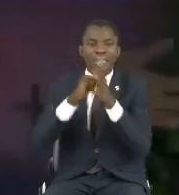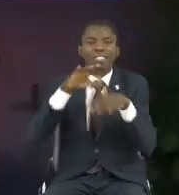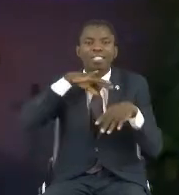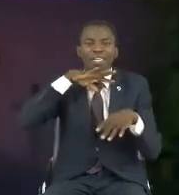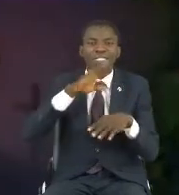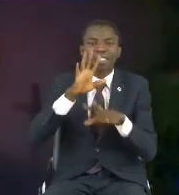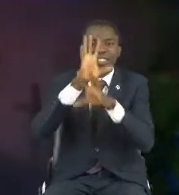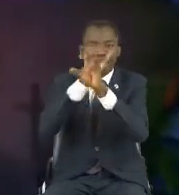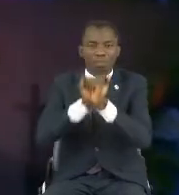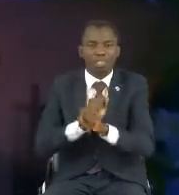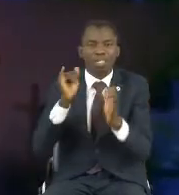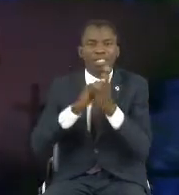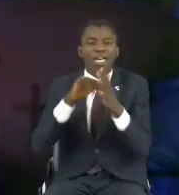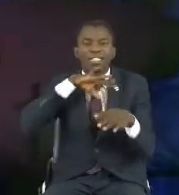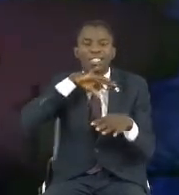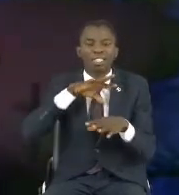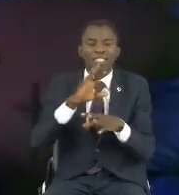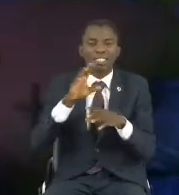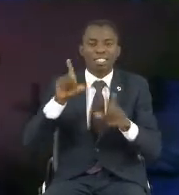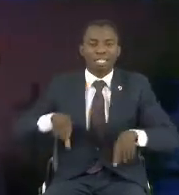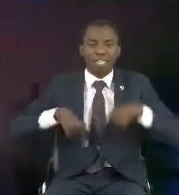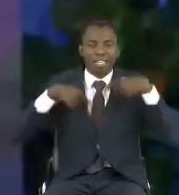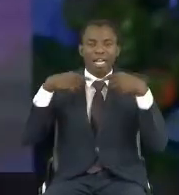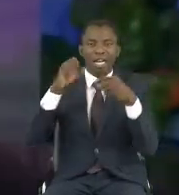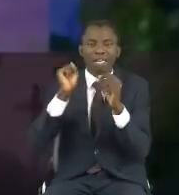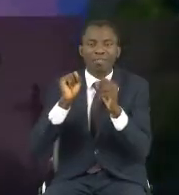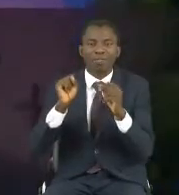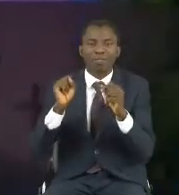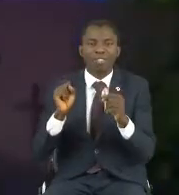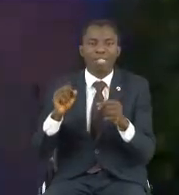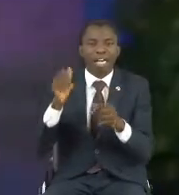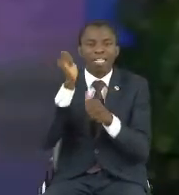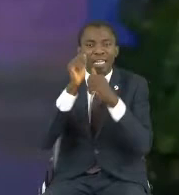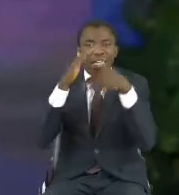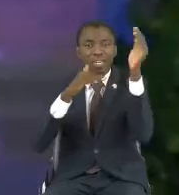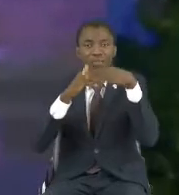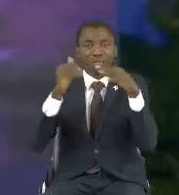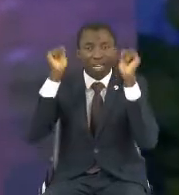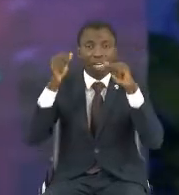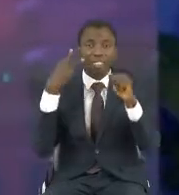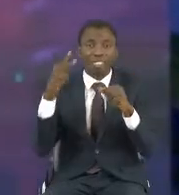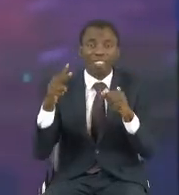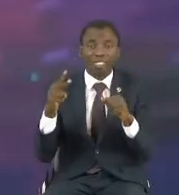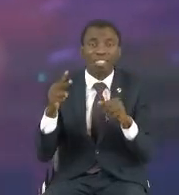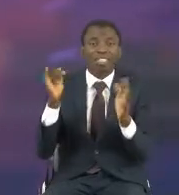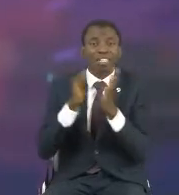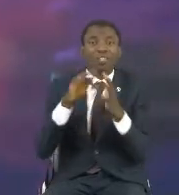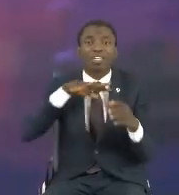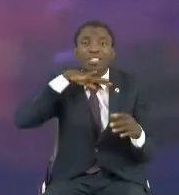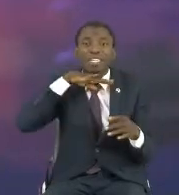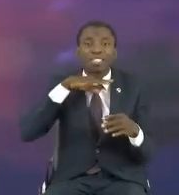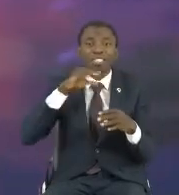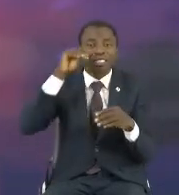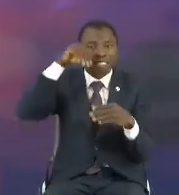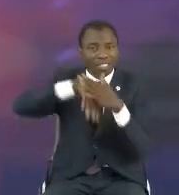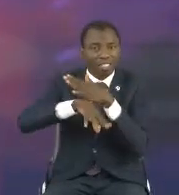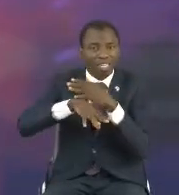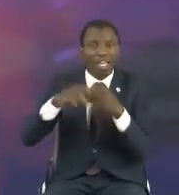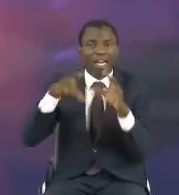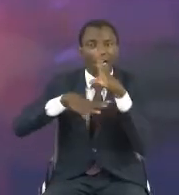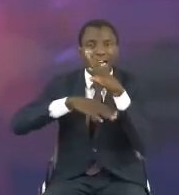dirty lifestyle. And heaven can see you are dirty inside and you are dirty outside